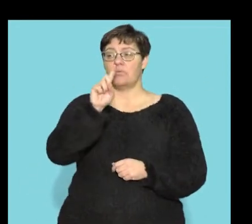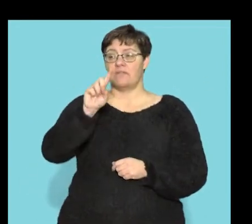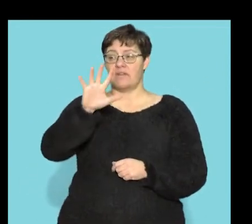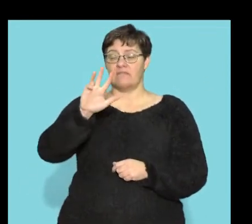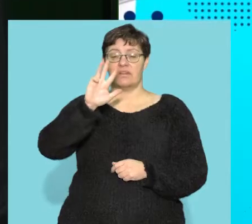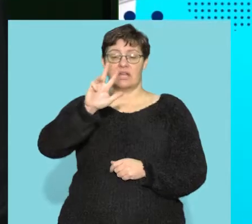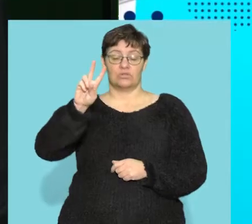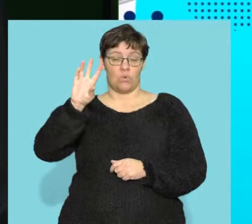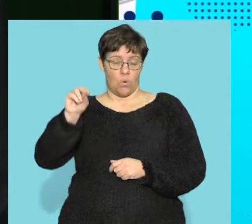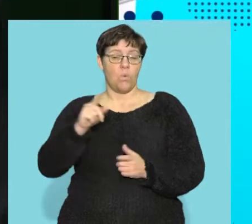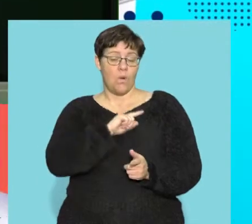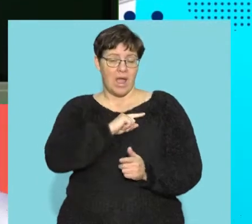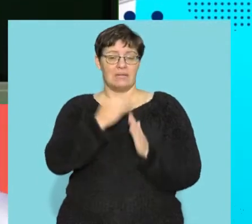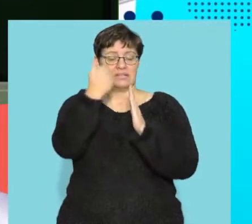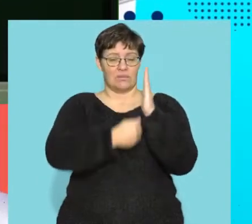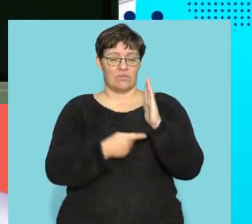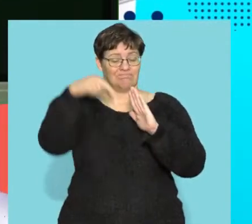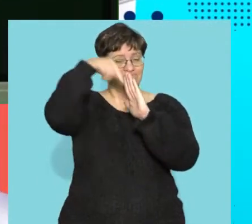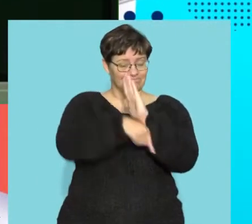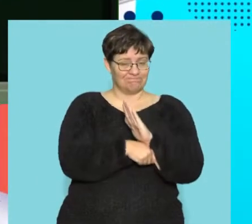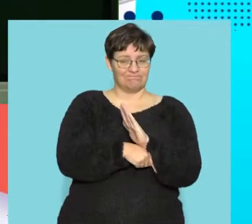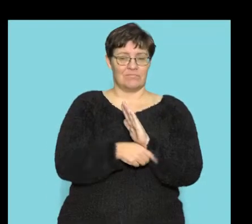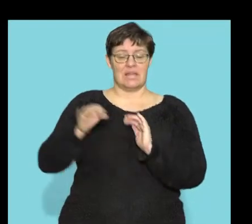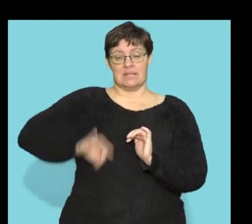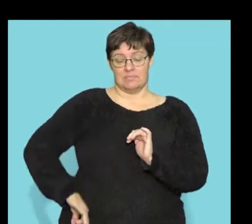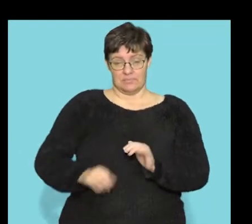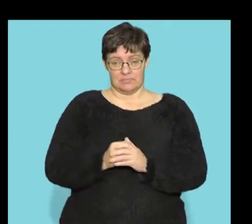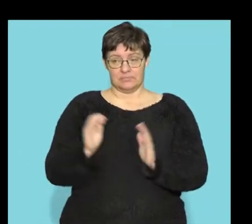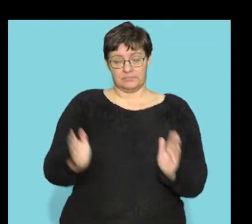income. Got it? Okay, next adjustment.